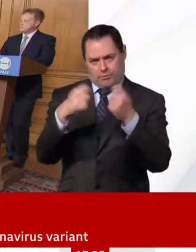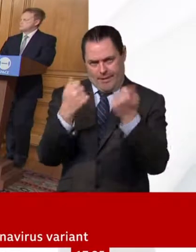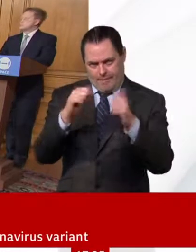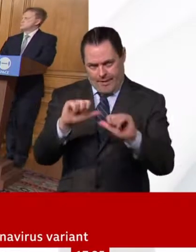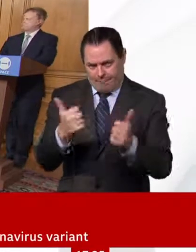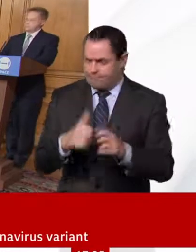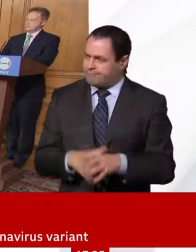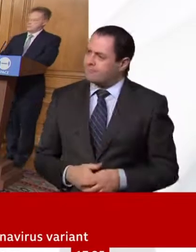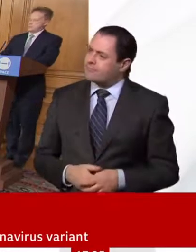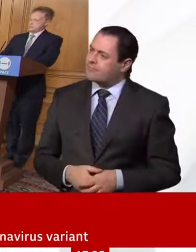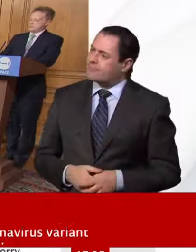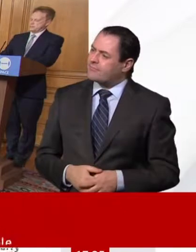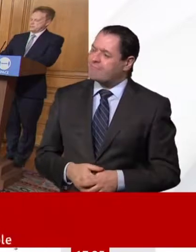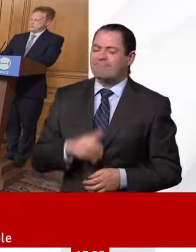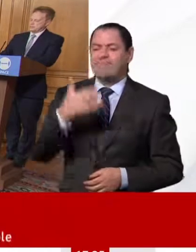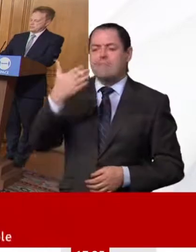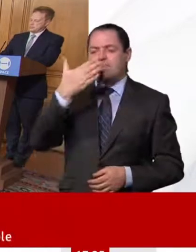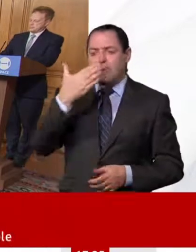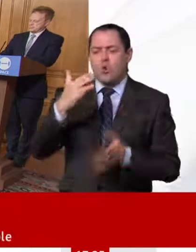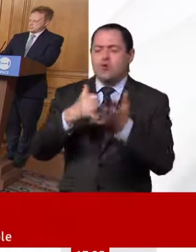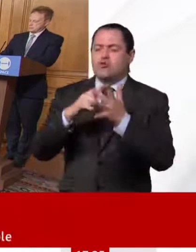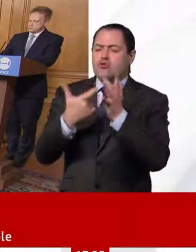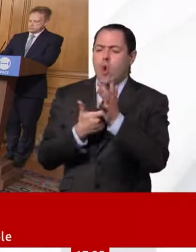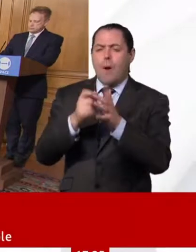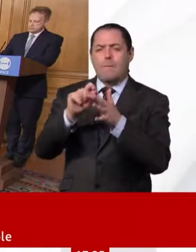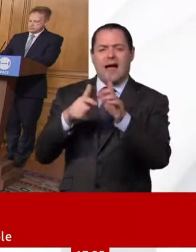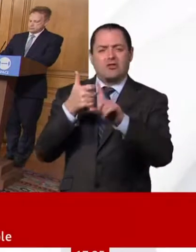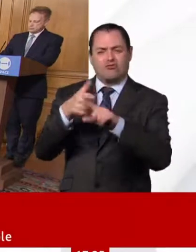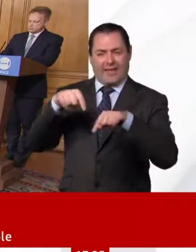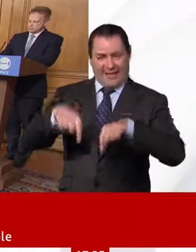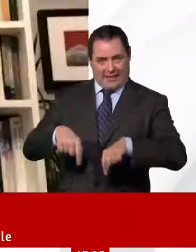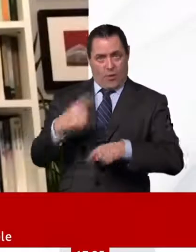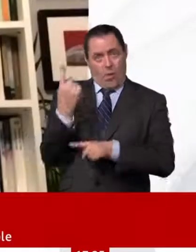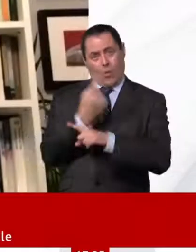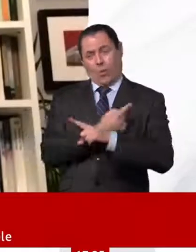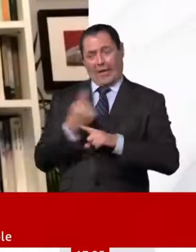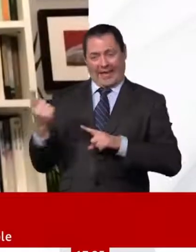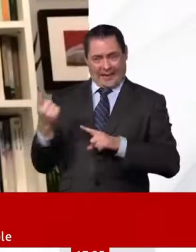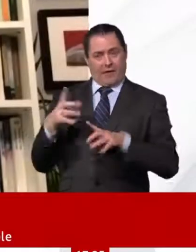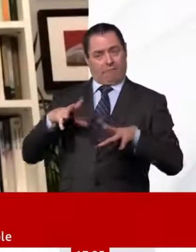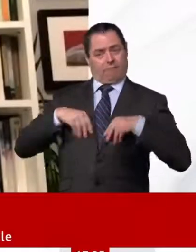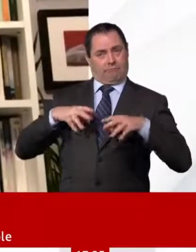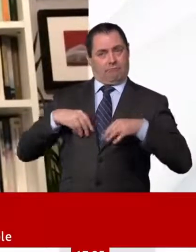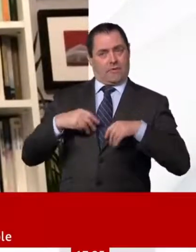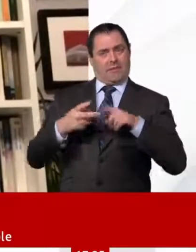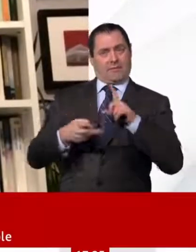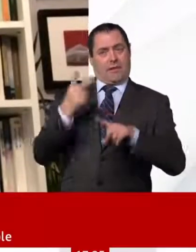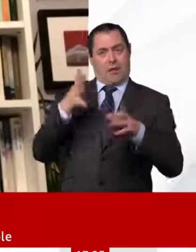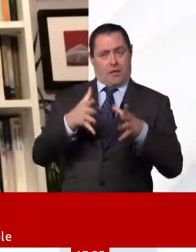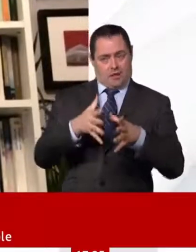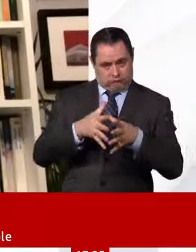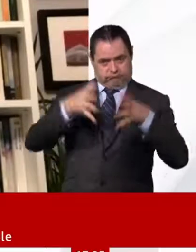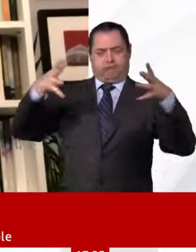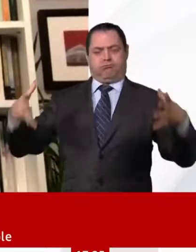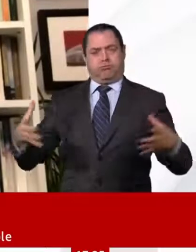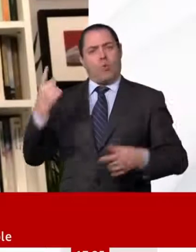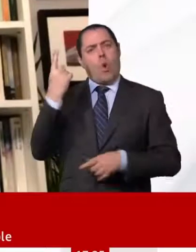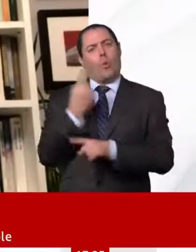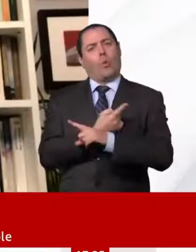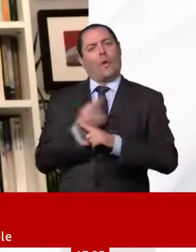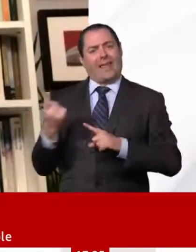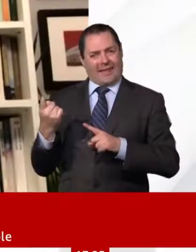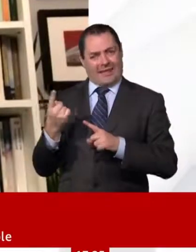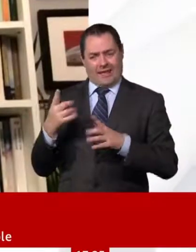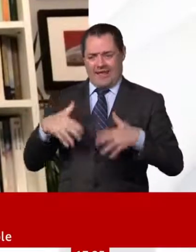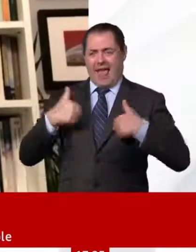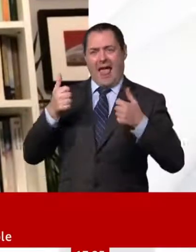Hello. So, Patrick, UK COVID cases have doubled in a week. Matt Hancock says the virus is out of control. And we already knew